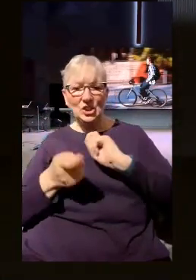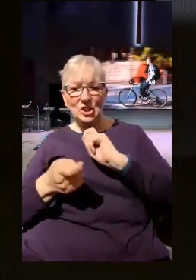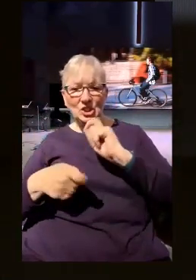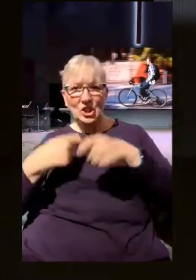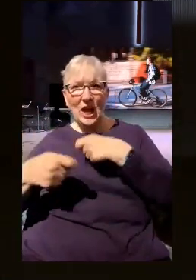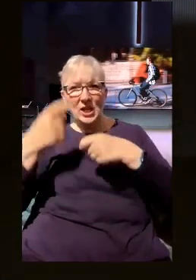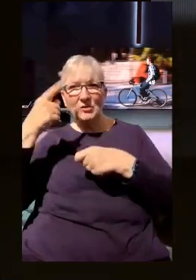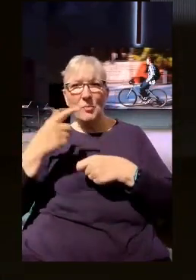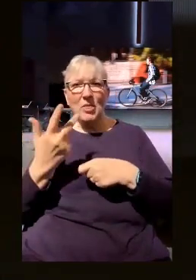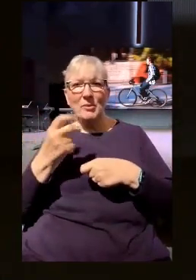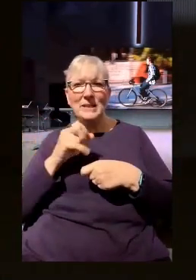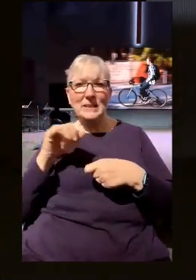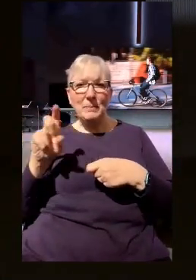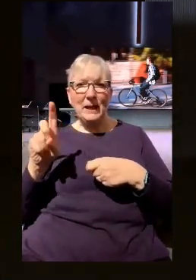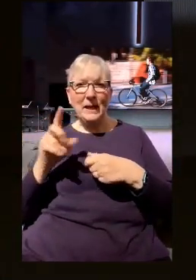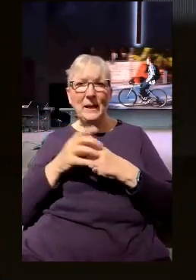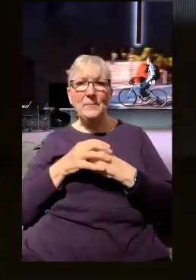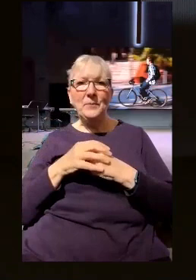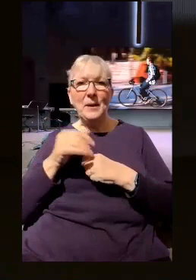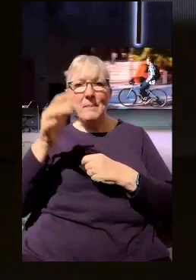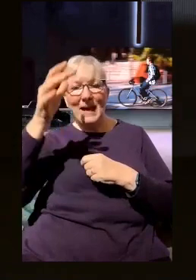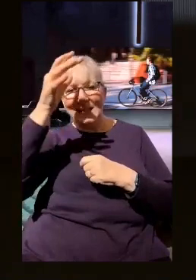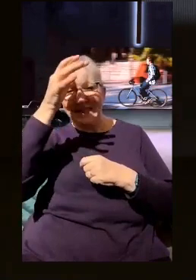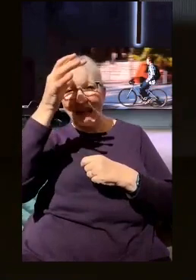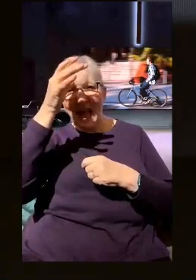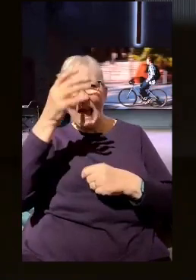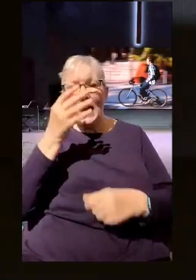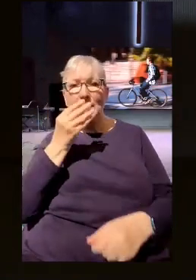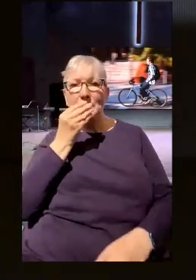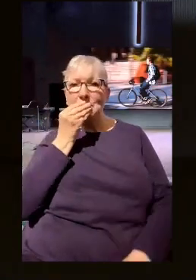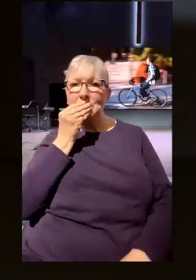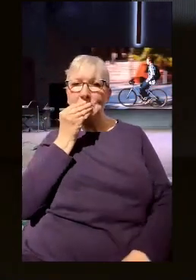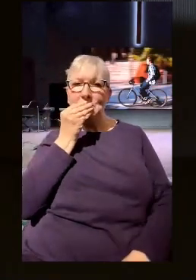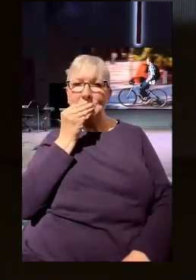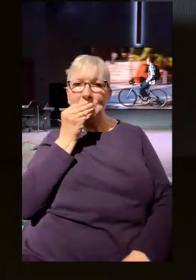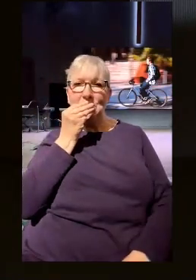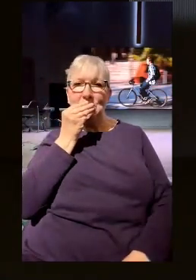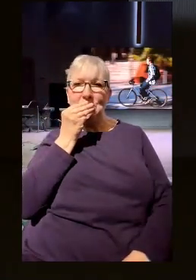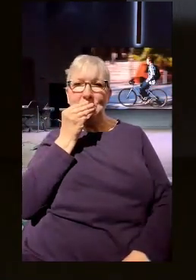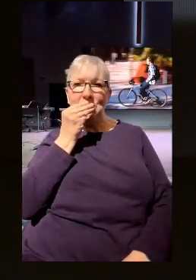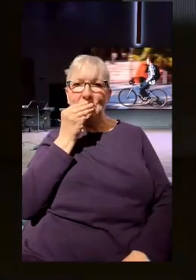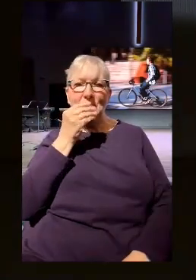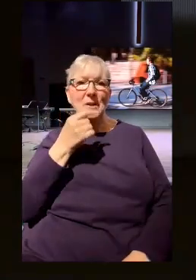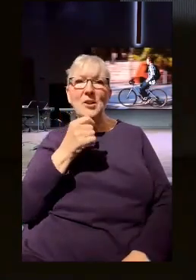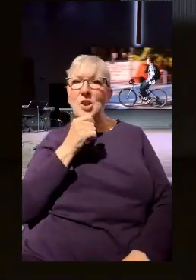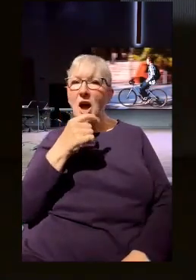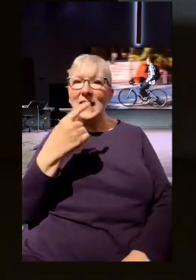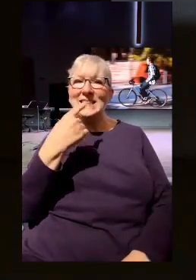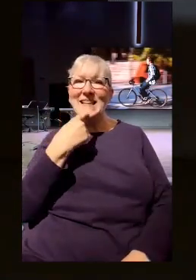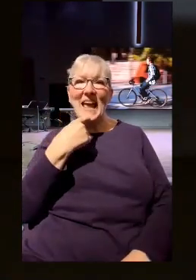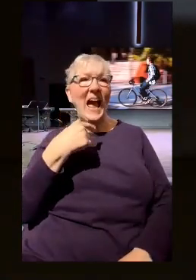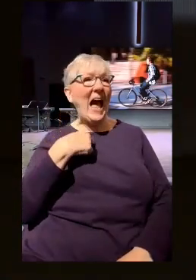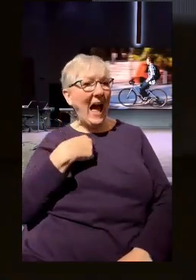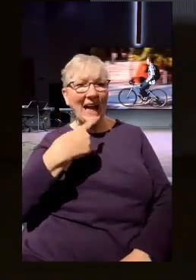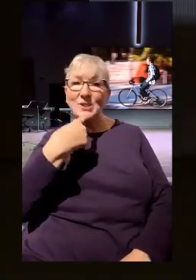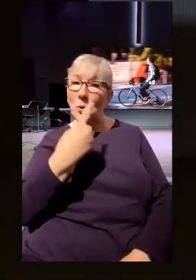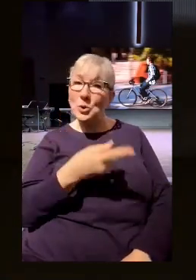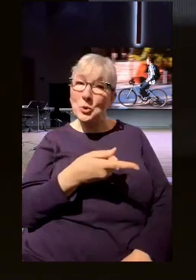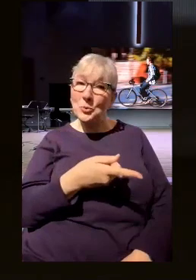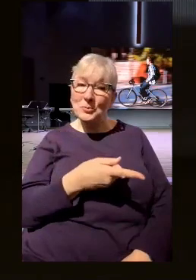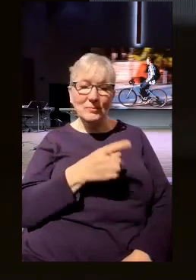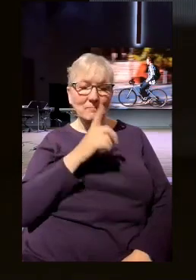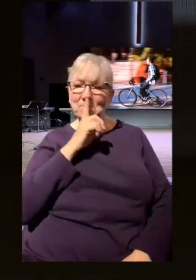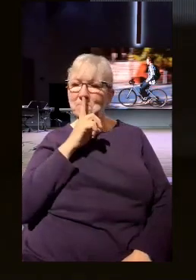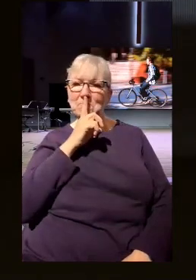3-speed. And my dad didn't say, I told you so. He didn't say, I